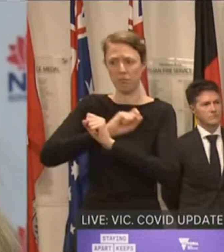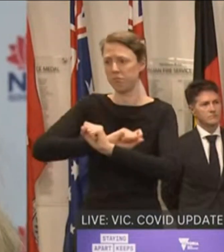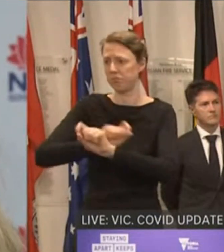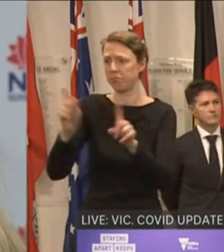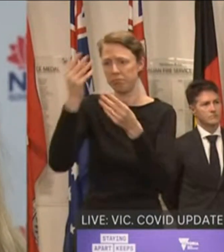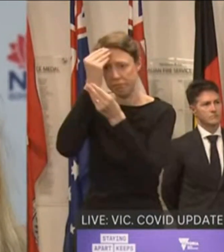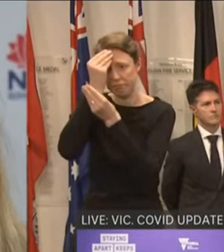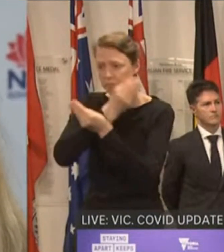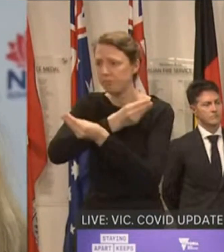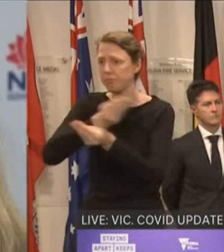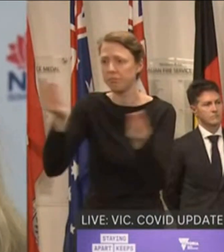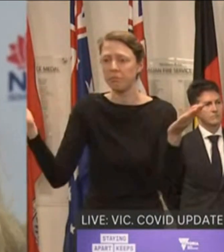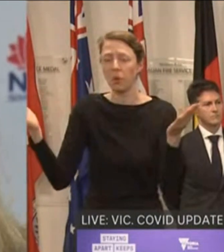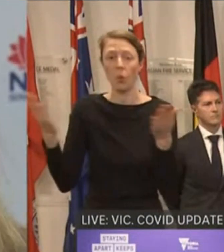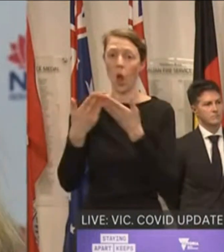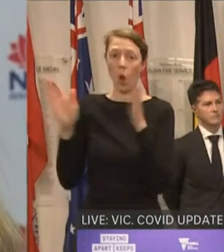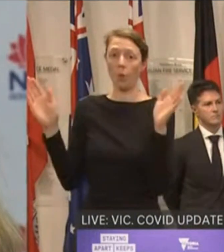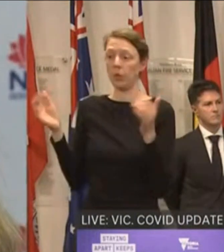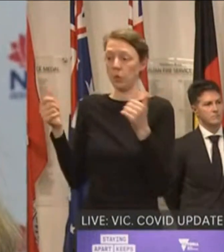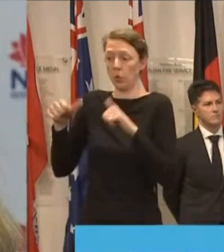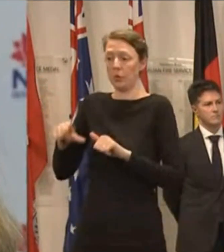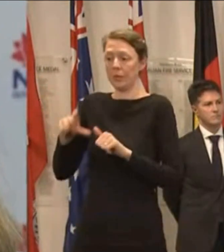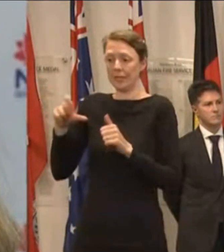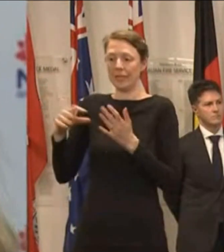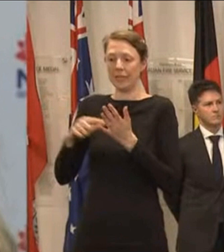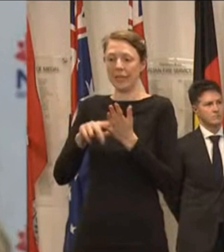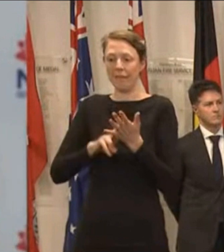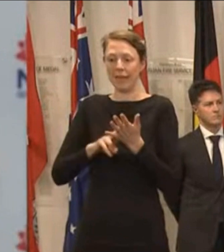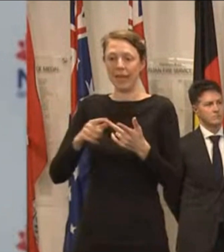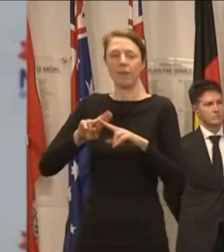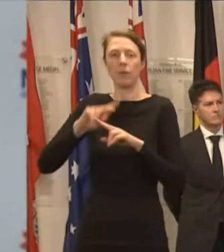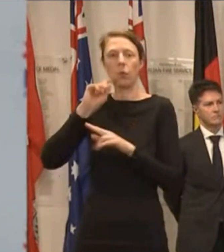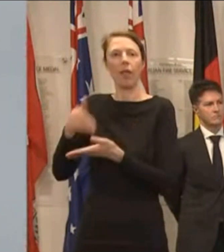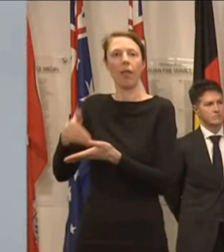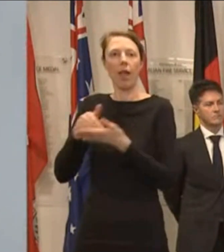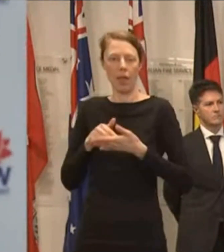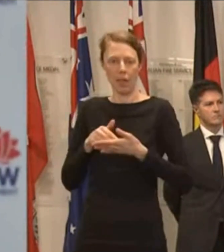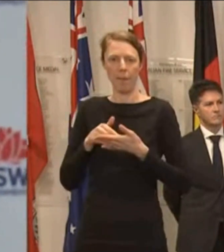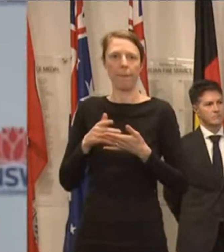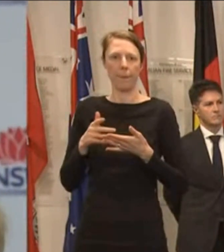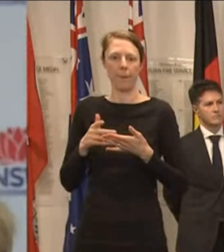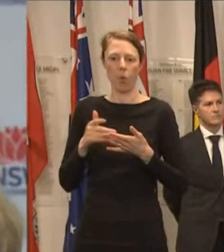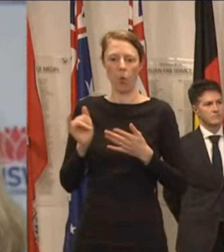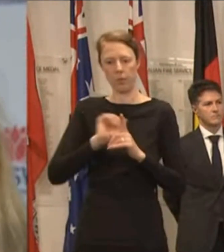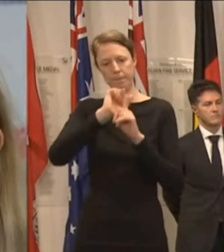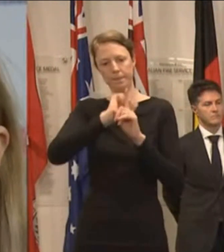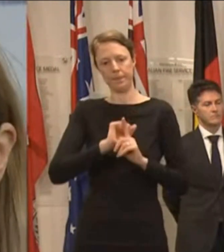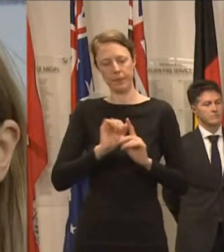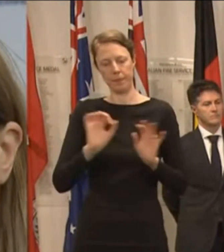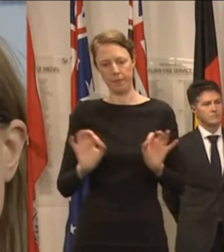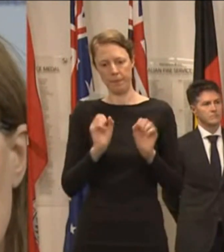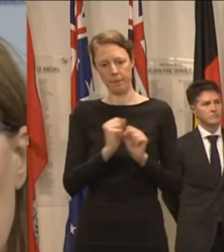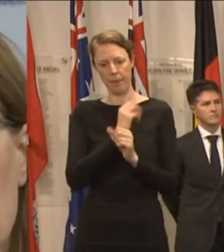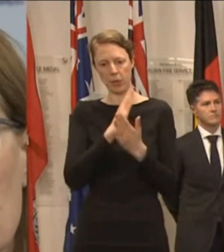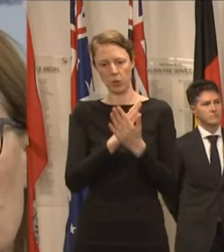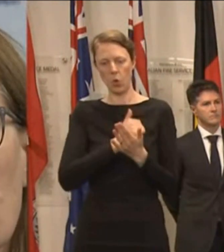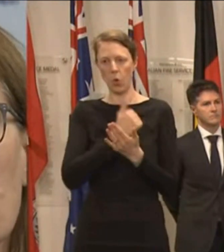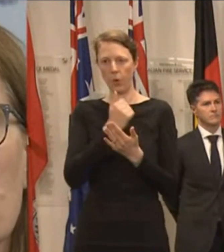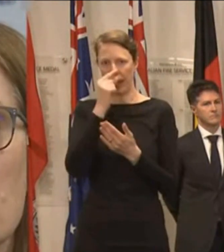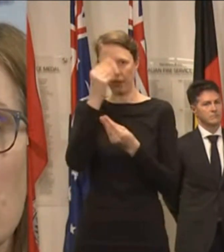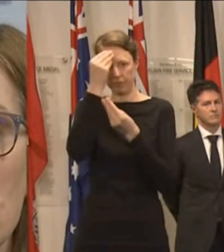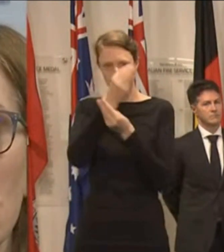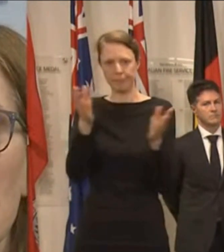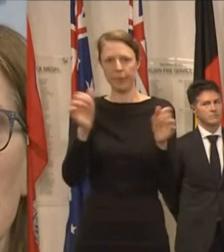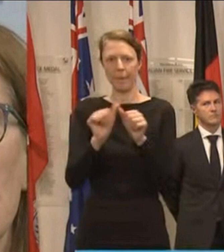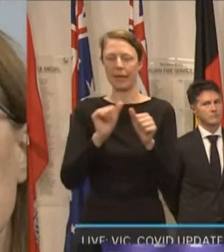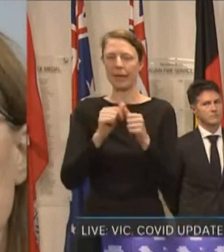you just explain how that works? So the virus has many different strains, and the virus has changed